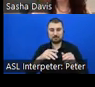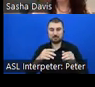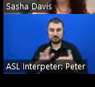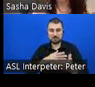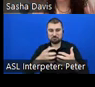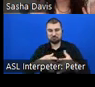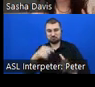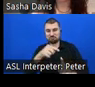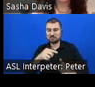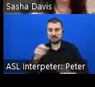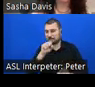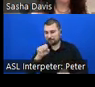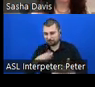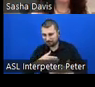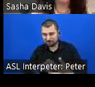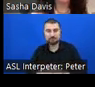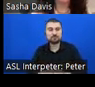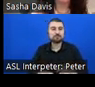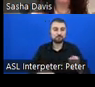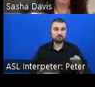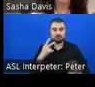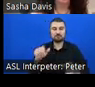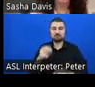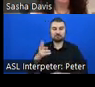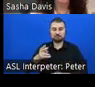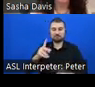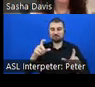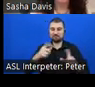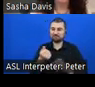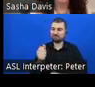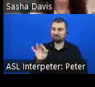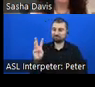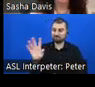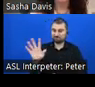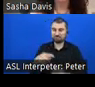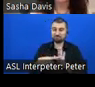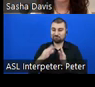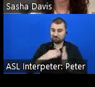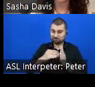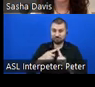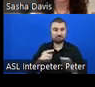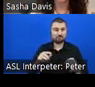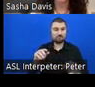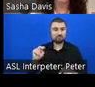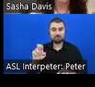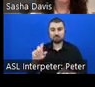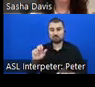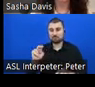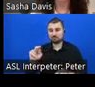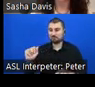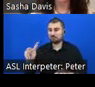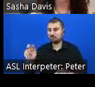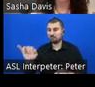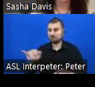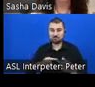Turning to the north wall, I have another historical shot from 1965 showing paintings by Milton Avery,